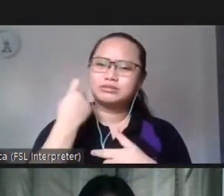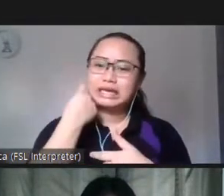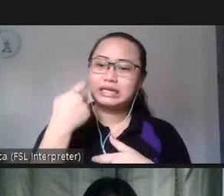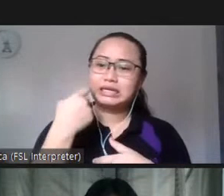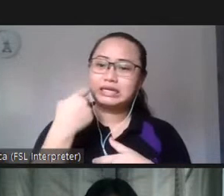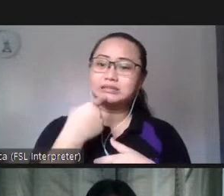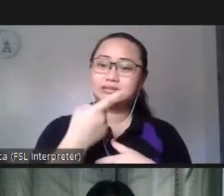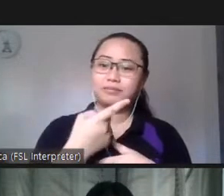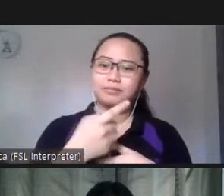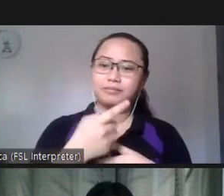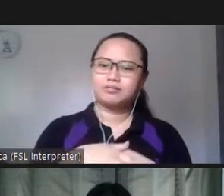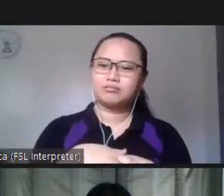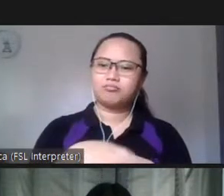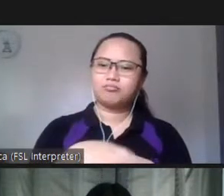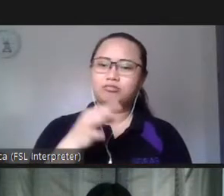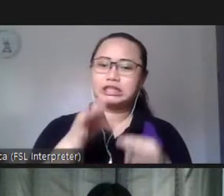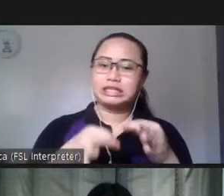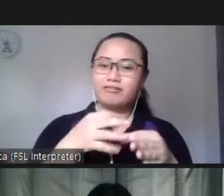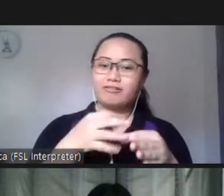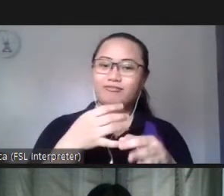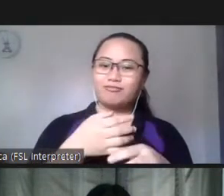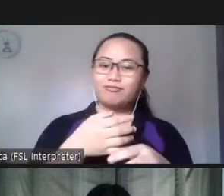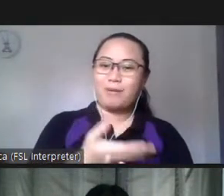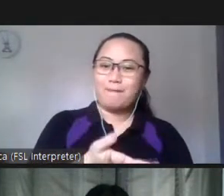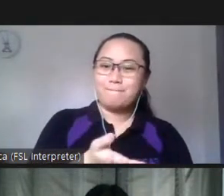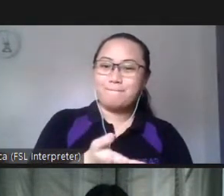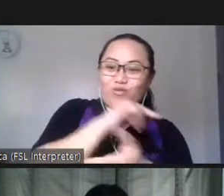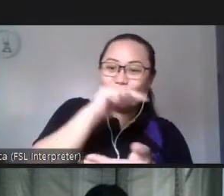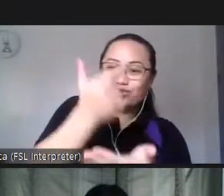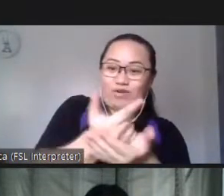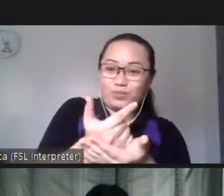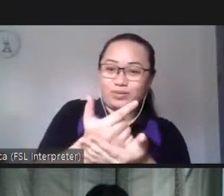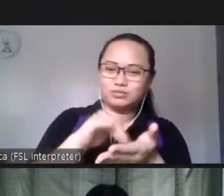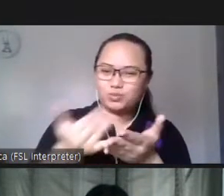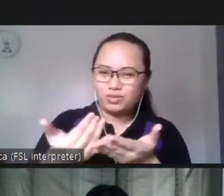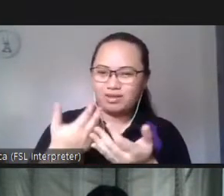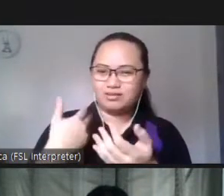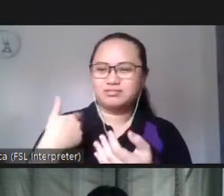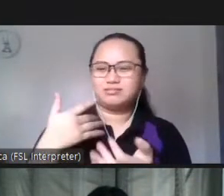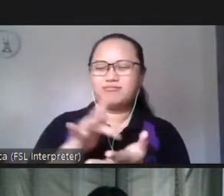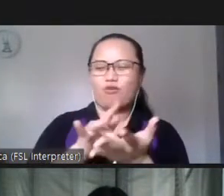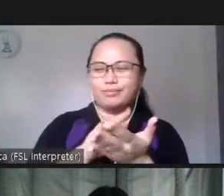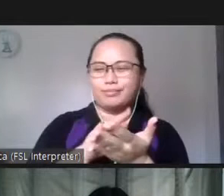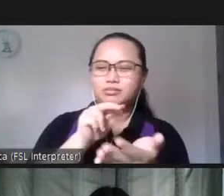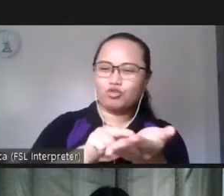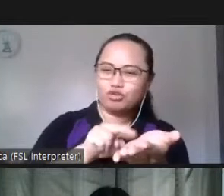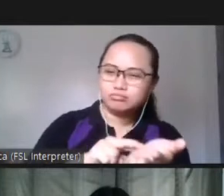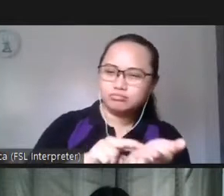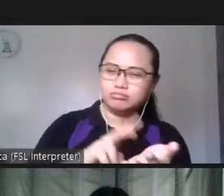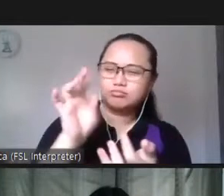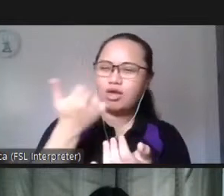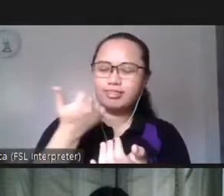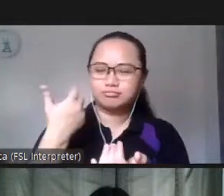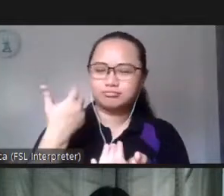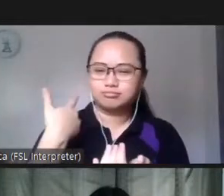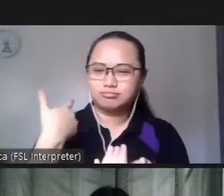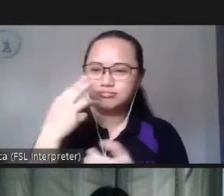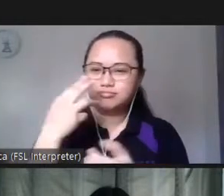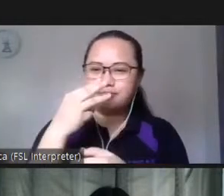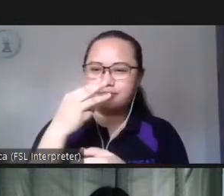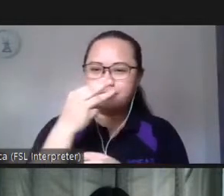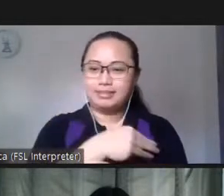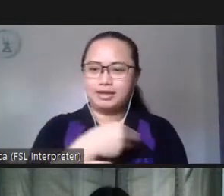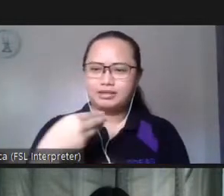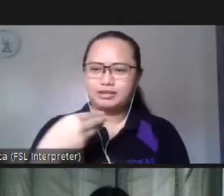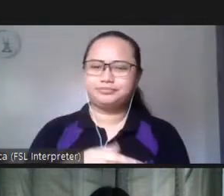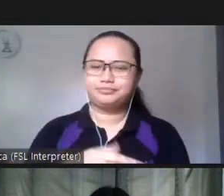the undergrad, mga students pa lang in pharmacy, in nursing, and other allied health professional, dun pa lang natututunan na